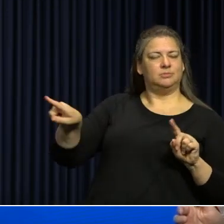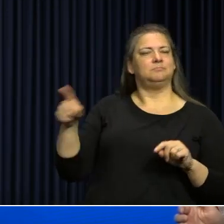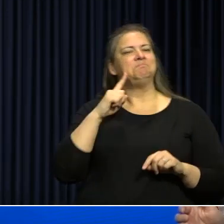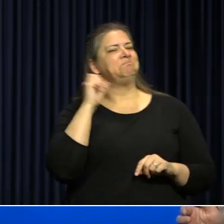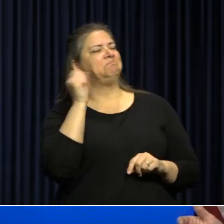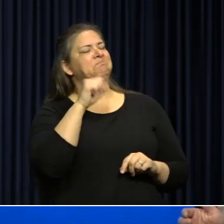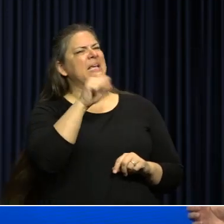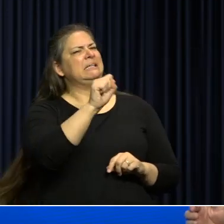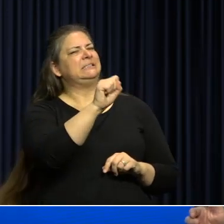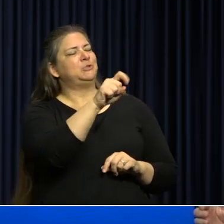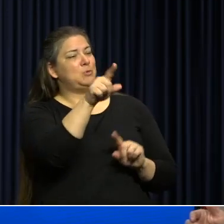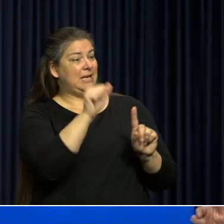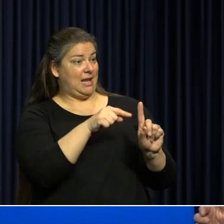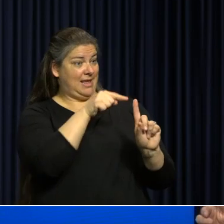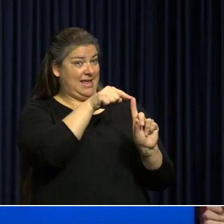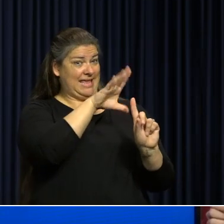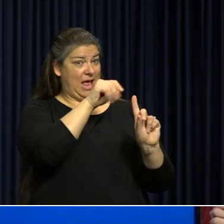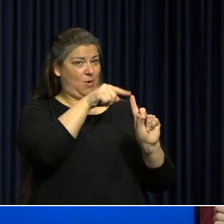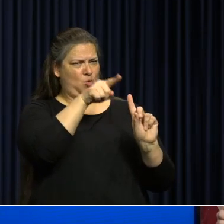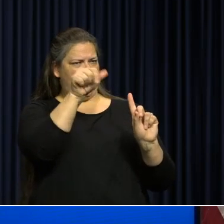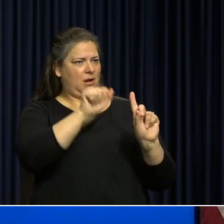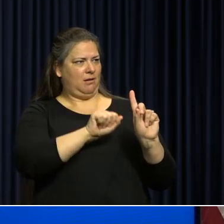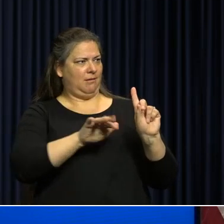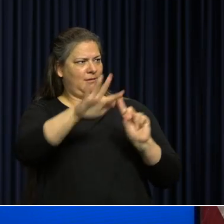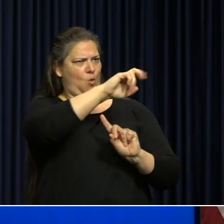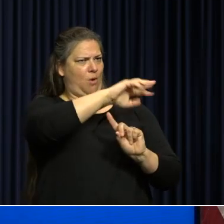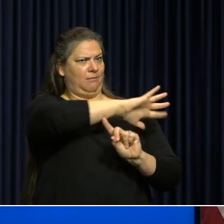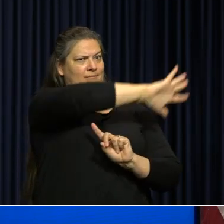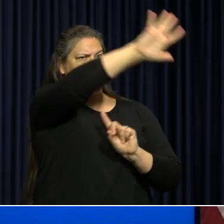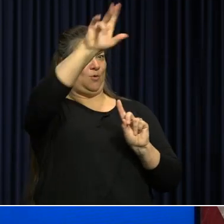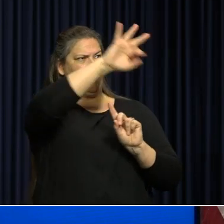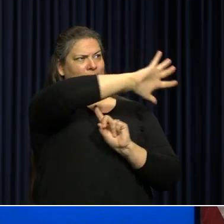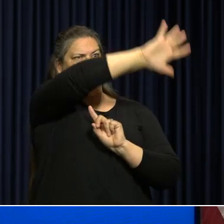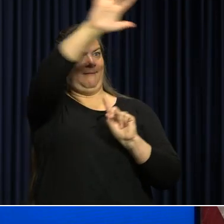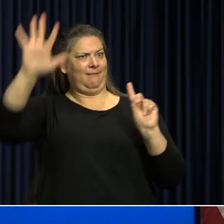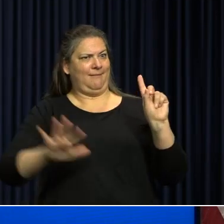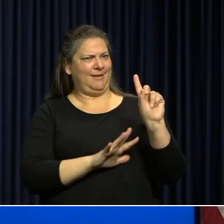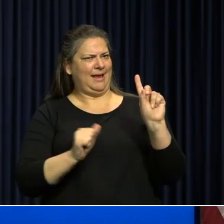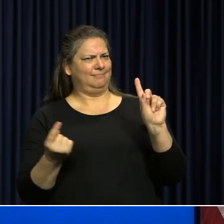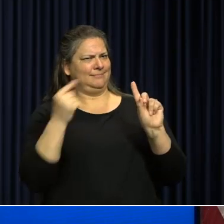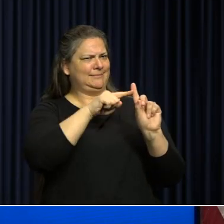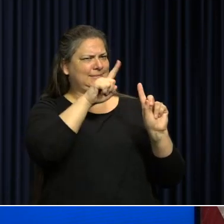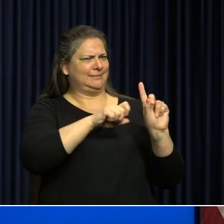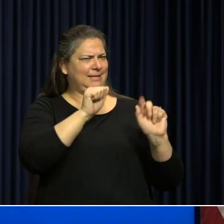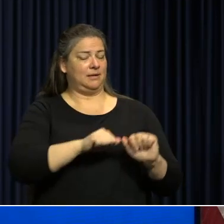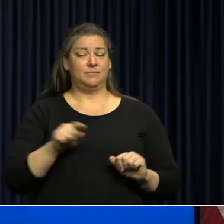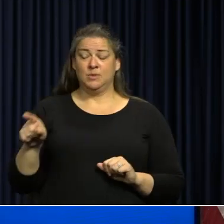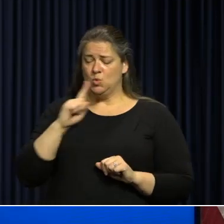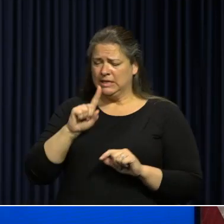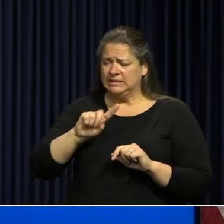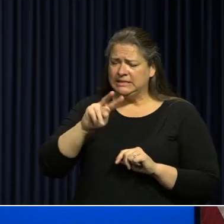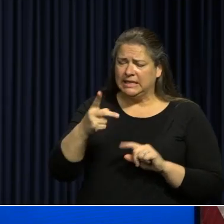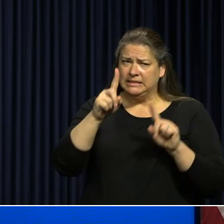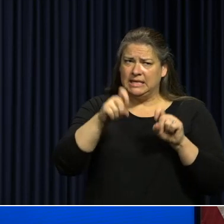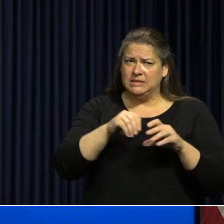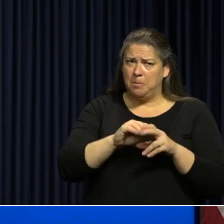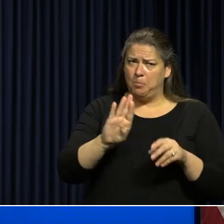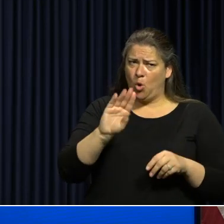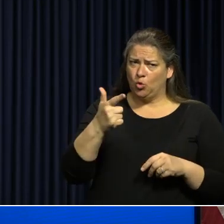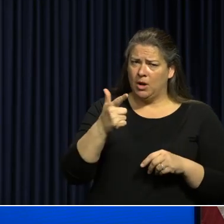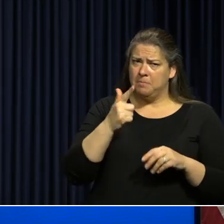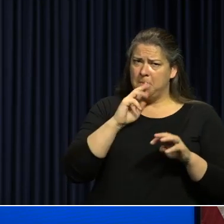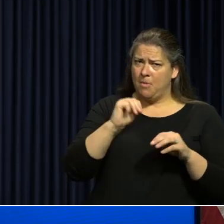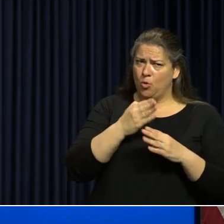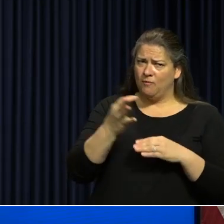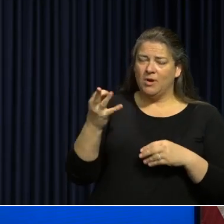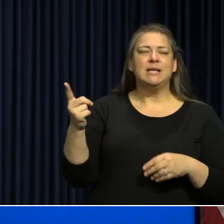than that. Please take advantage of it. Will the second week of testing in Bowling Green run Monday through Friday? I believe that